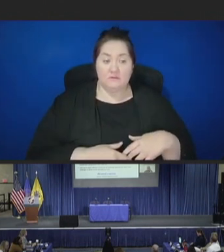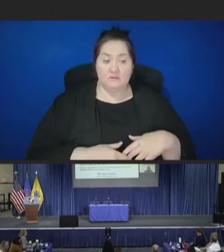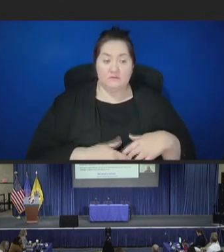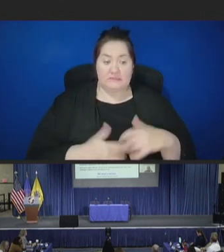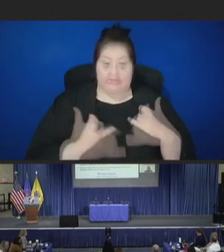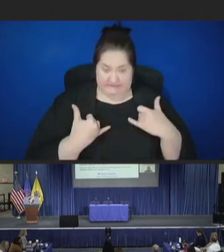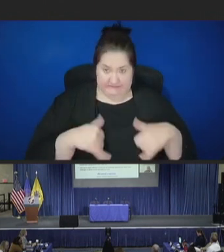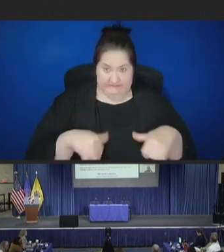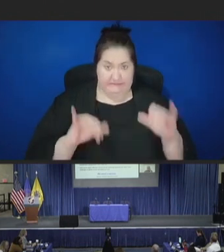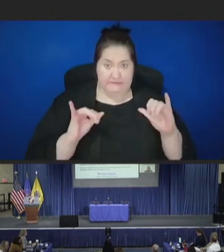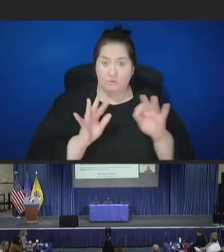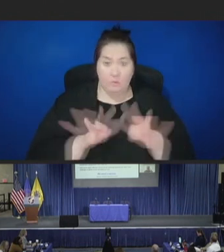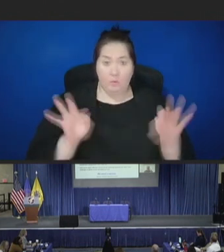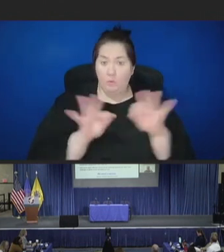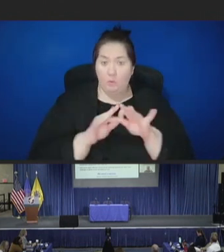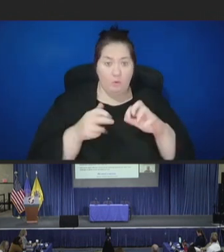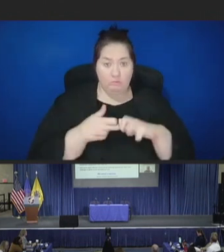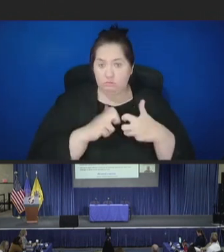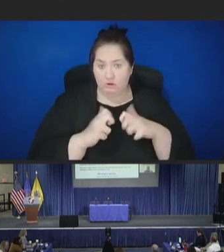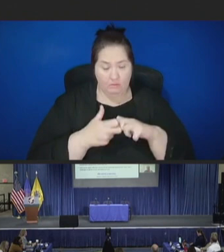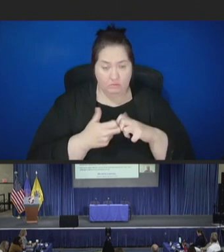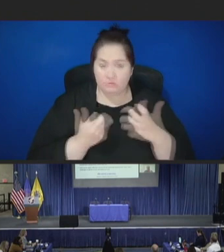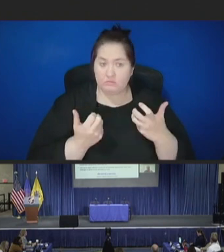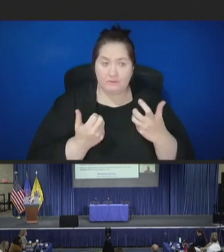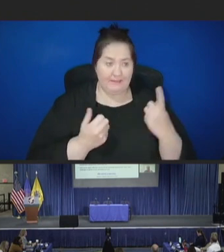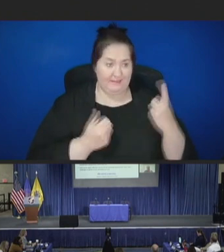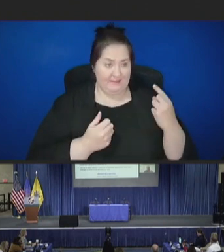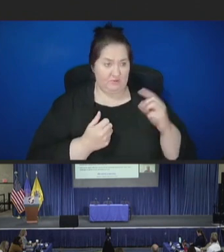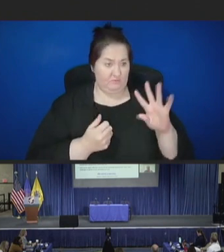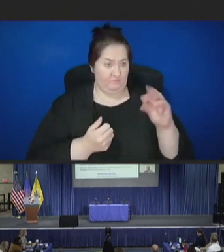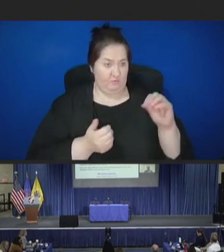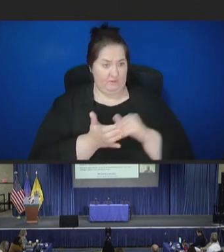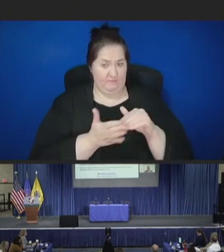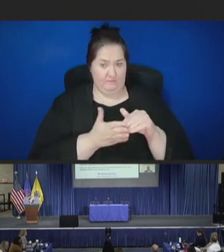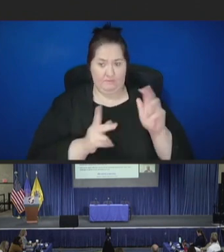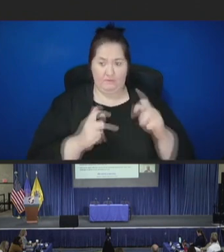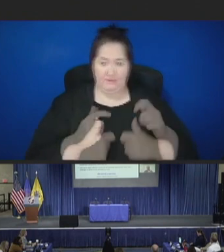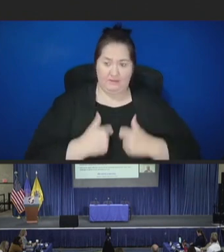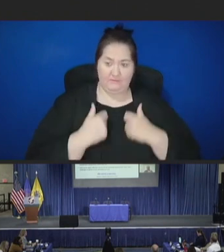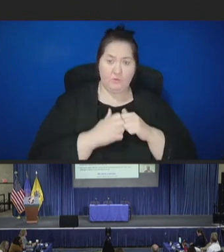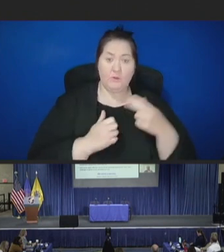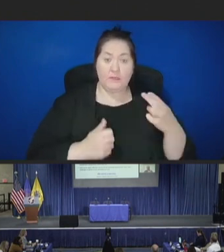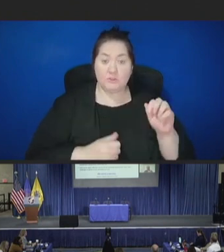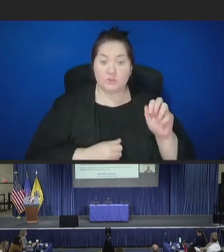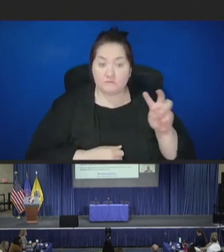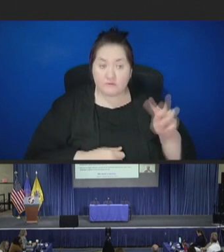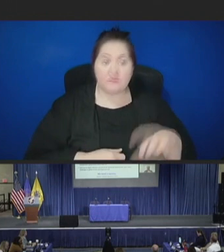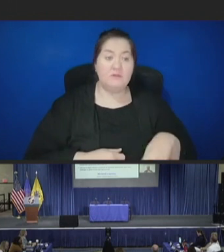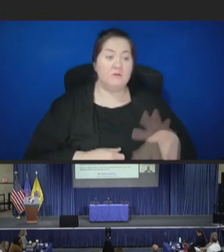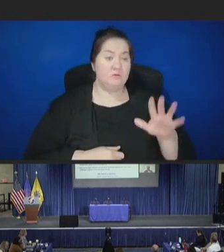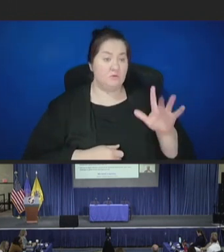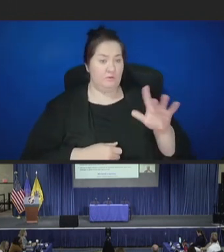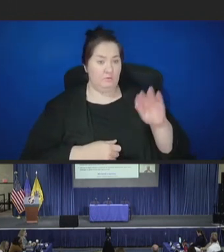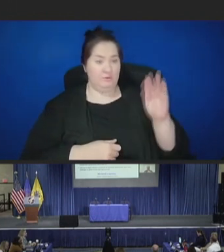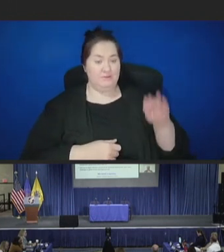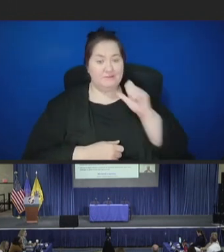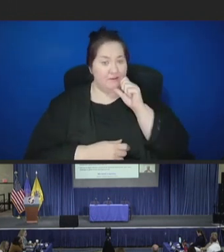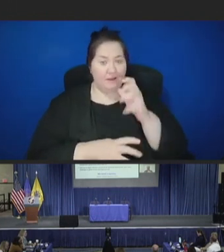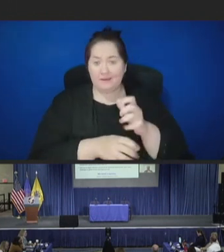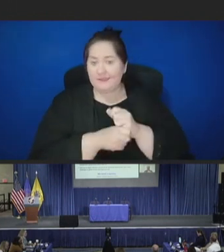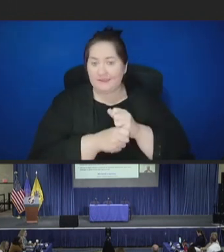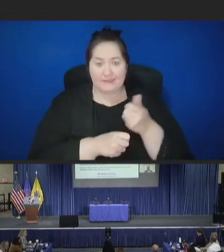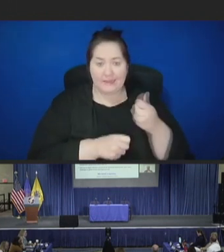remains a super important problem. Last year, there were 40 million people living with HIV, but 23% of those were not